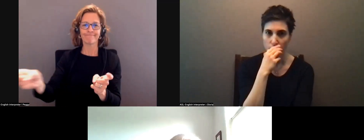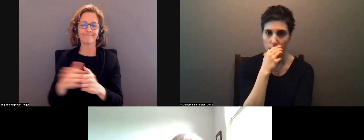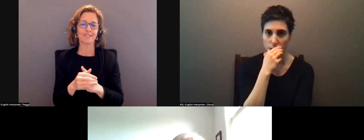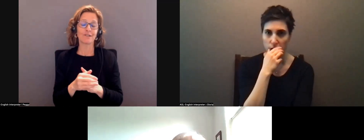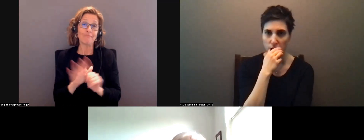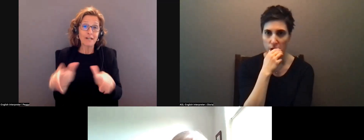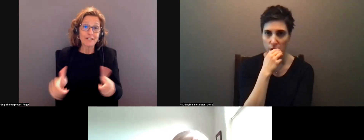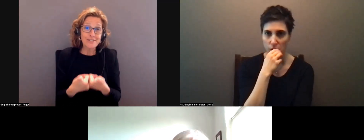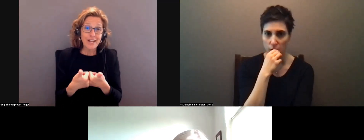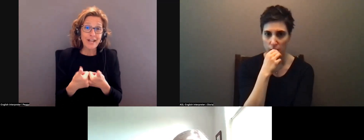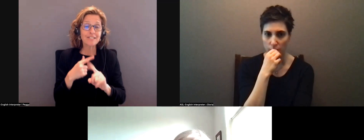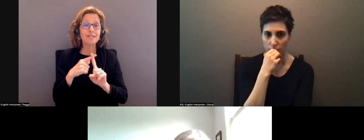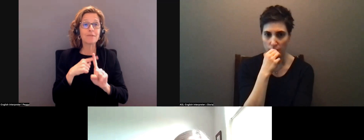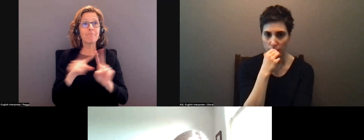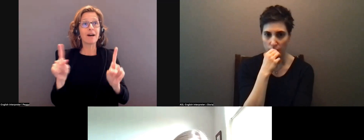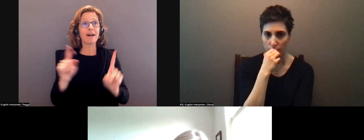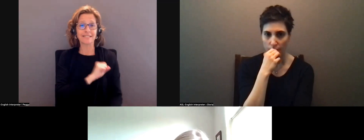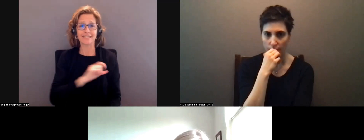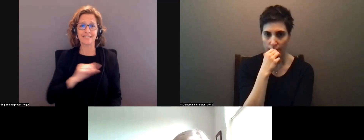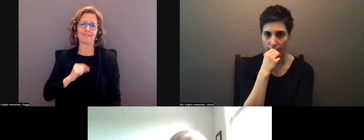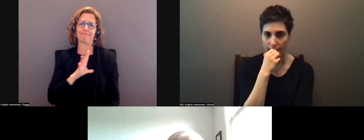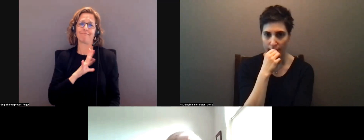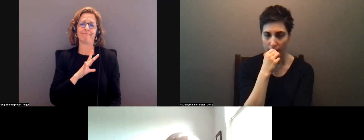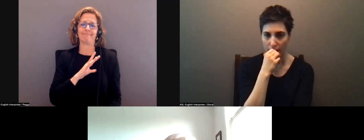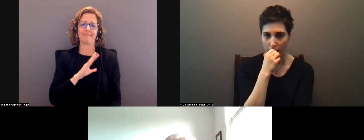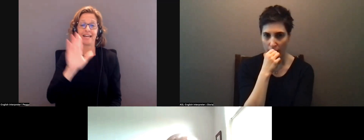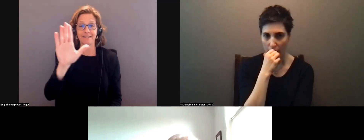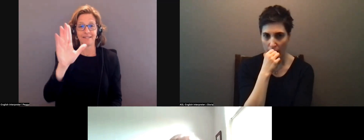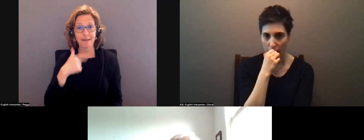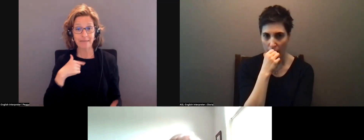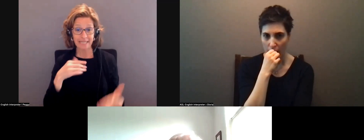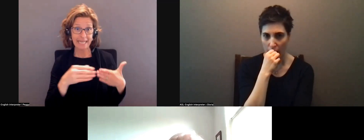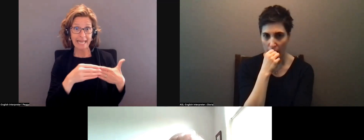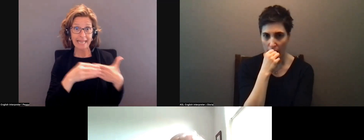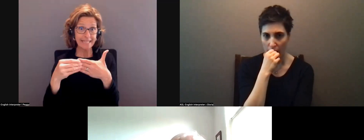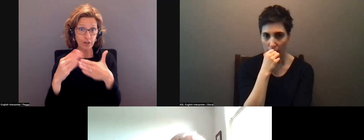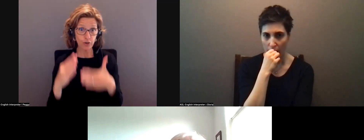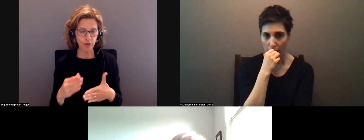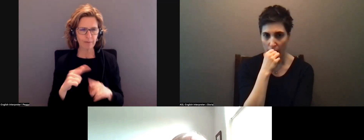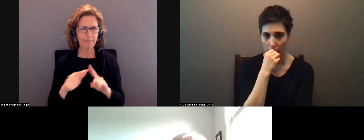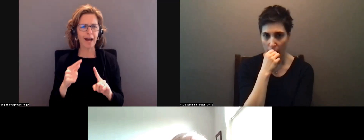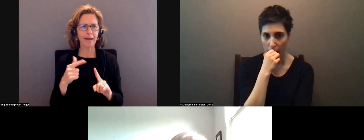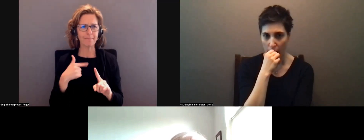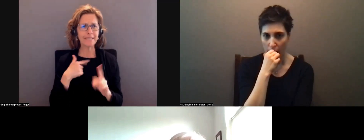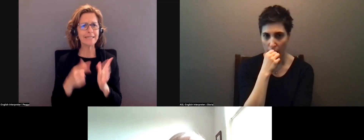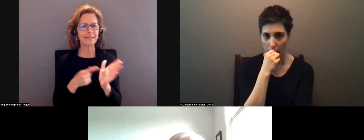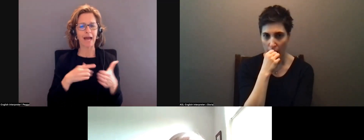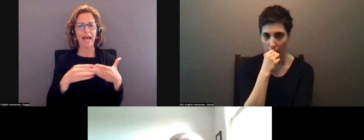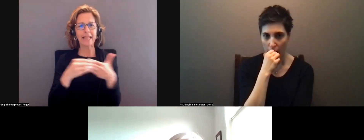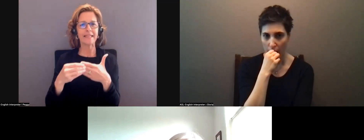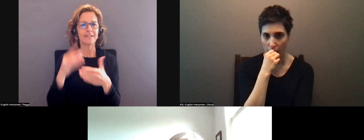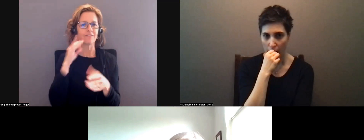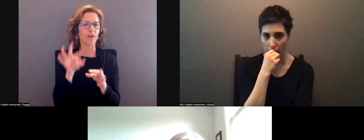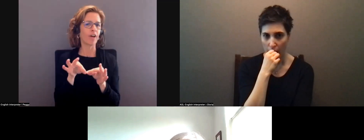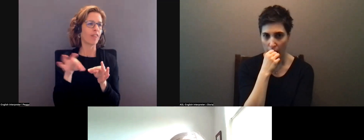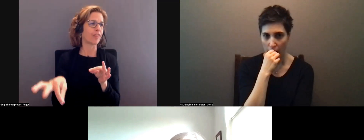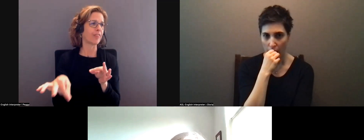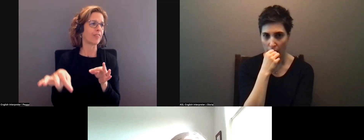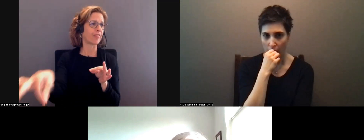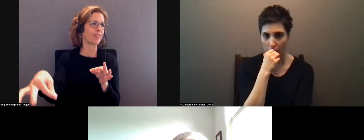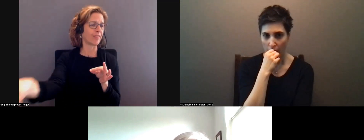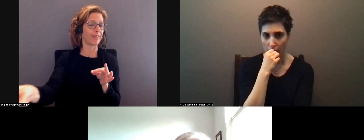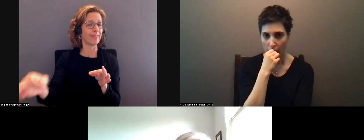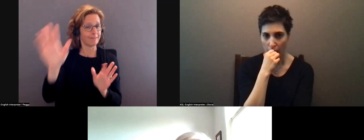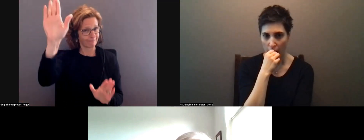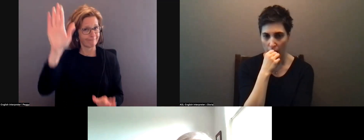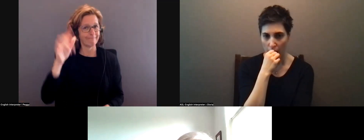as I am the lead procrastinator sometimes, I think we've really made great headway. And I